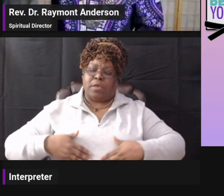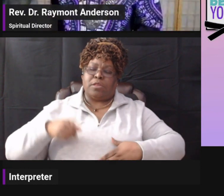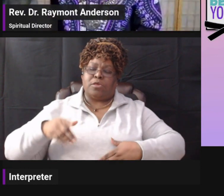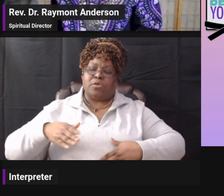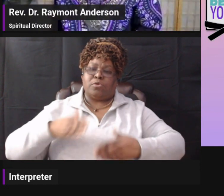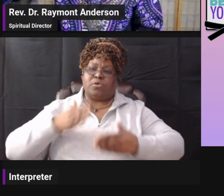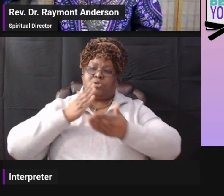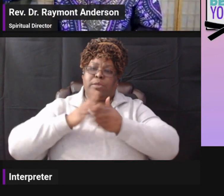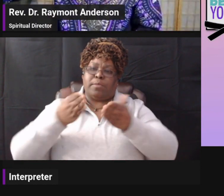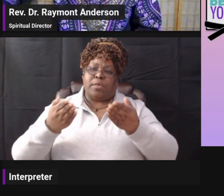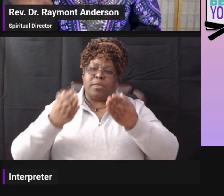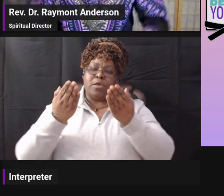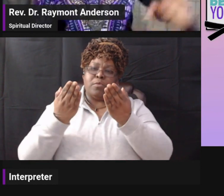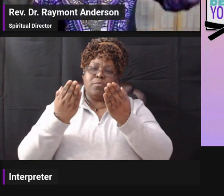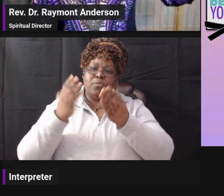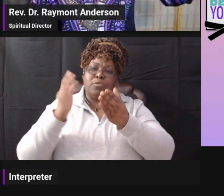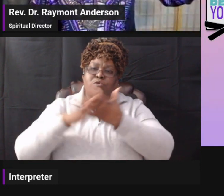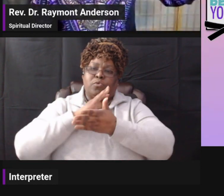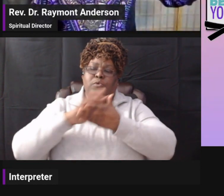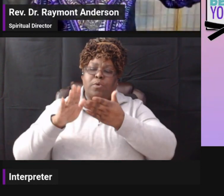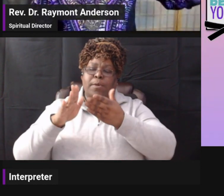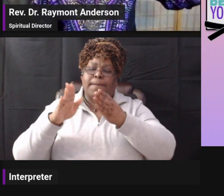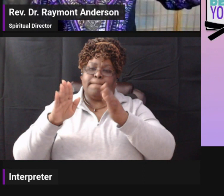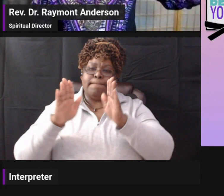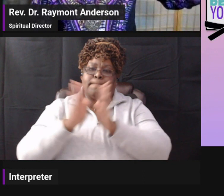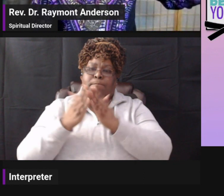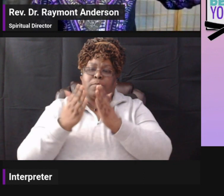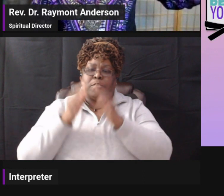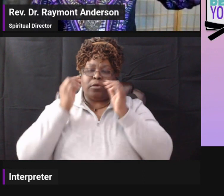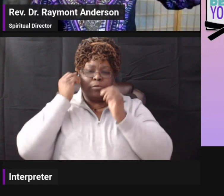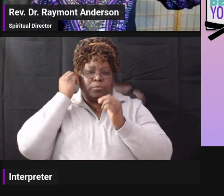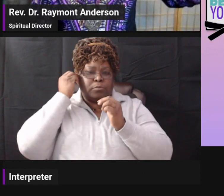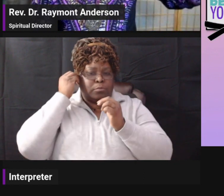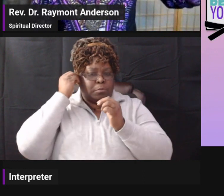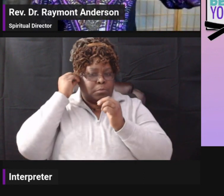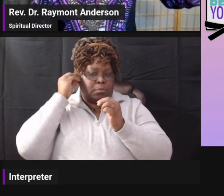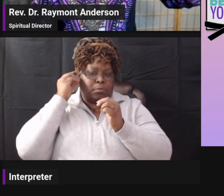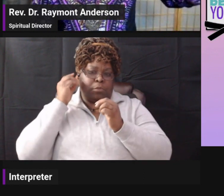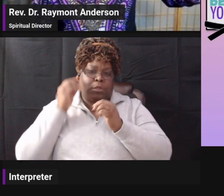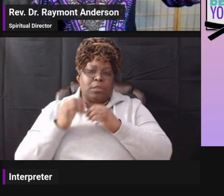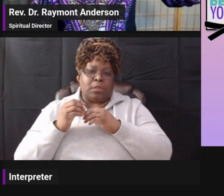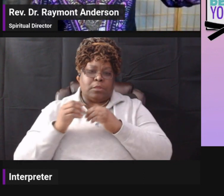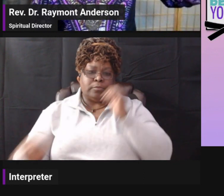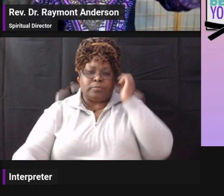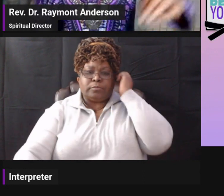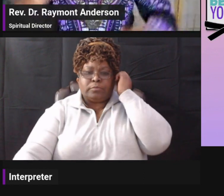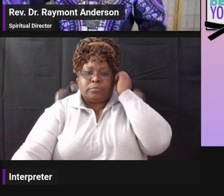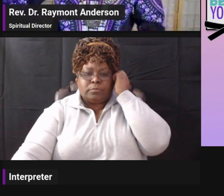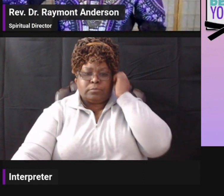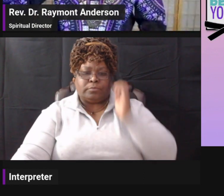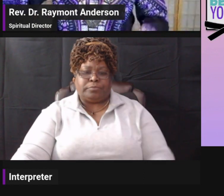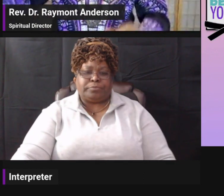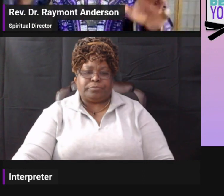and you're banning books and you're eliminating critical race theory from